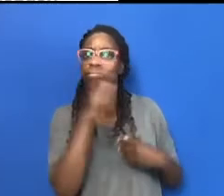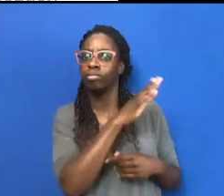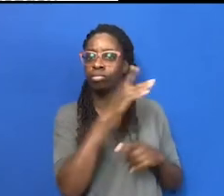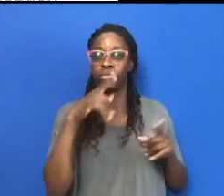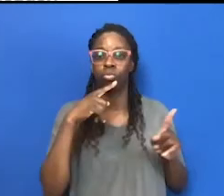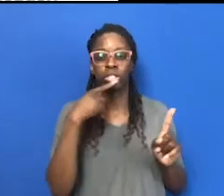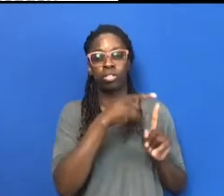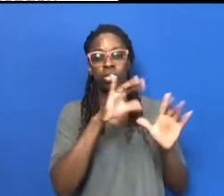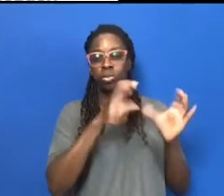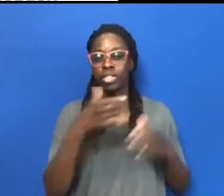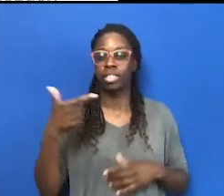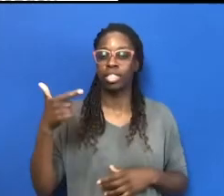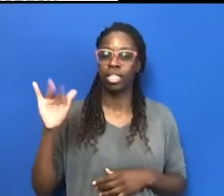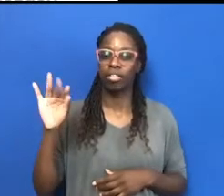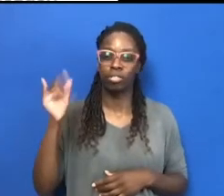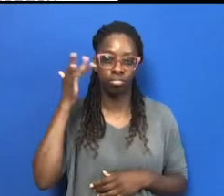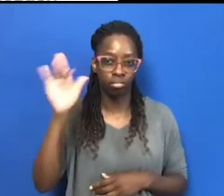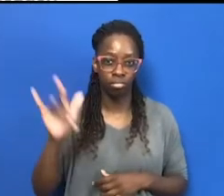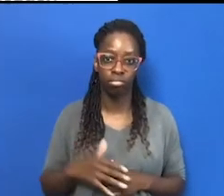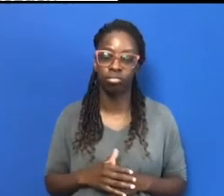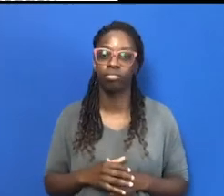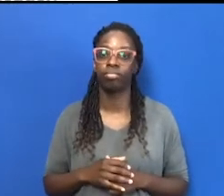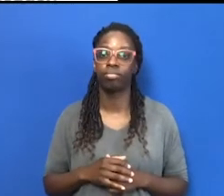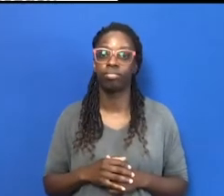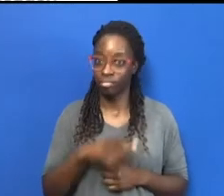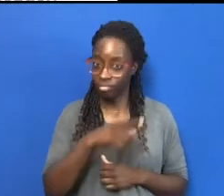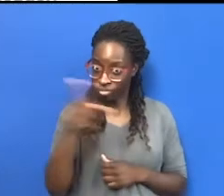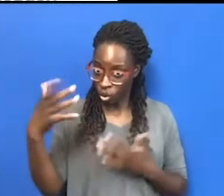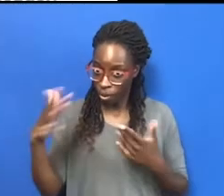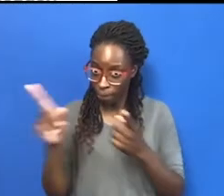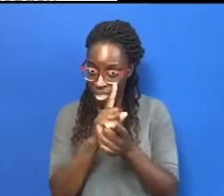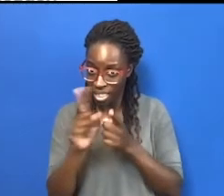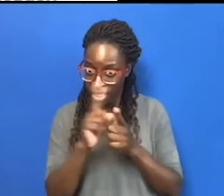any of these people, please thank them.